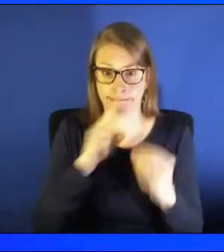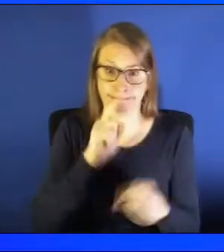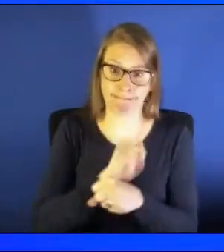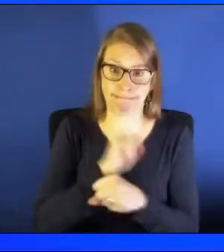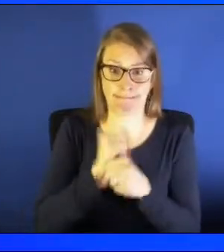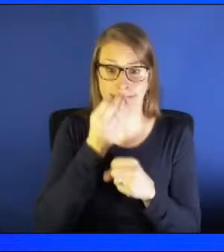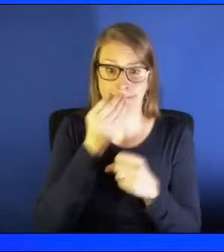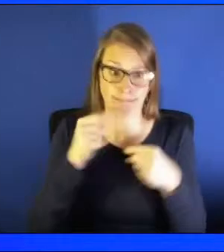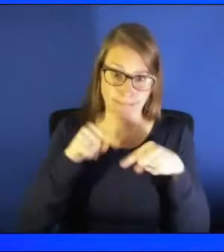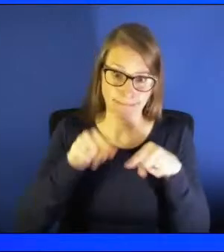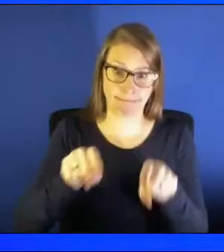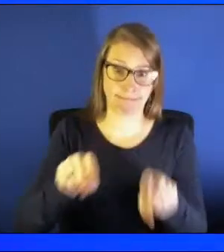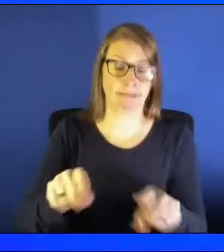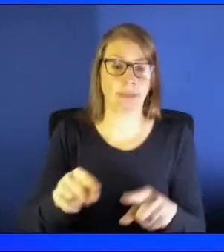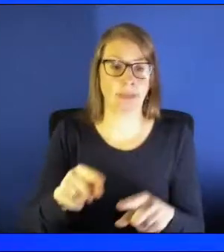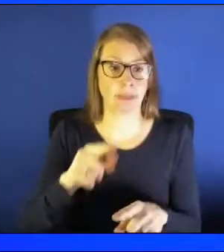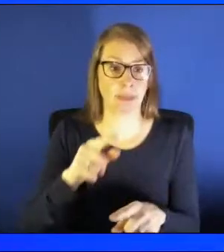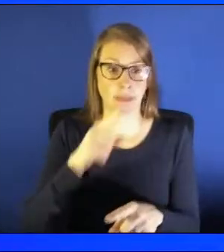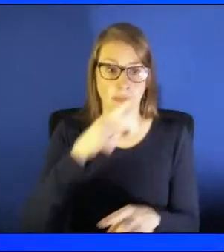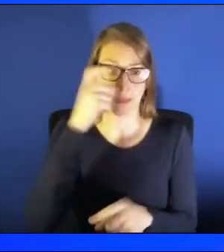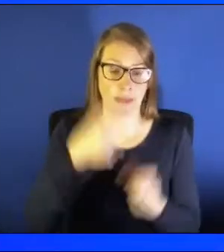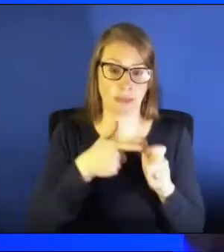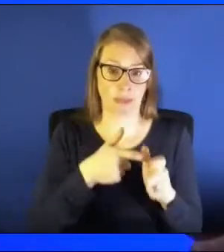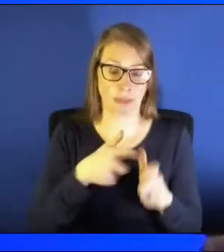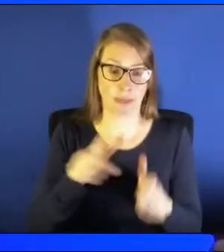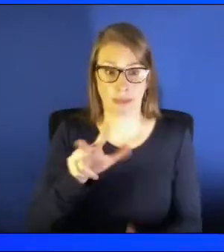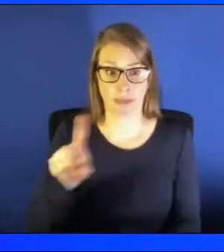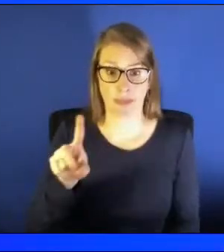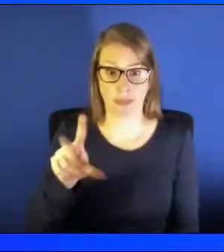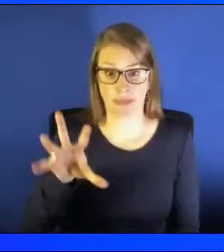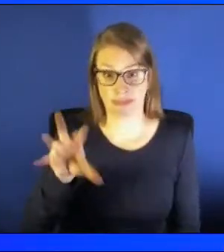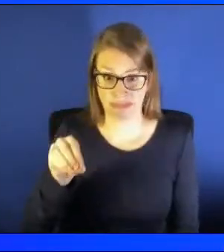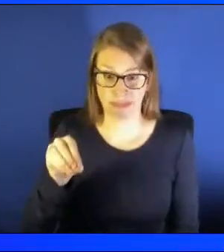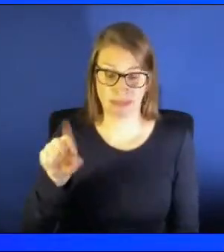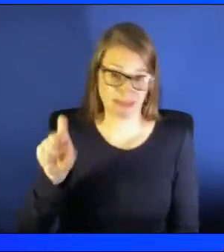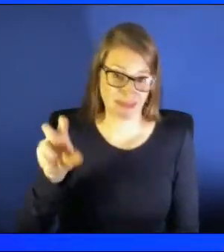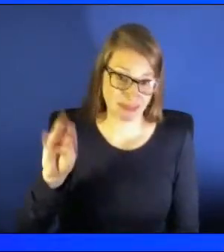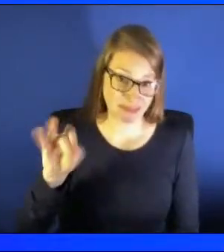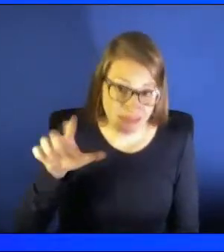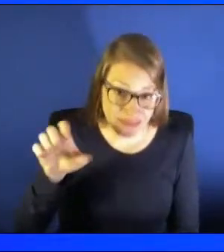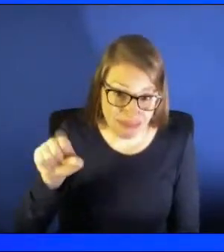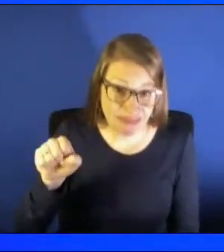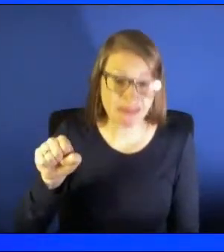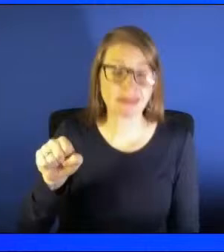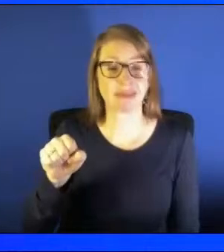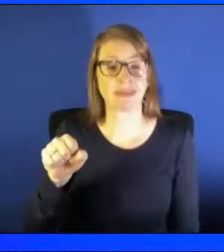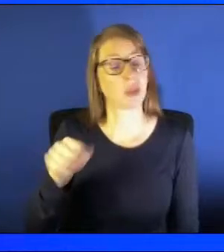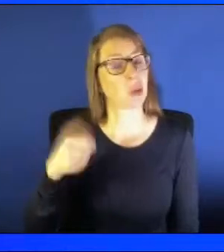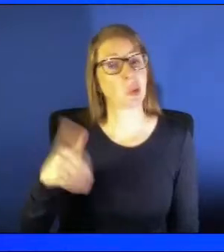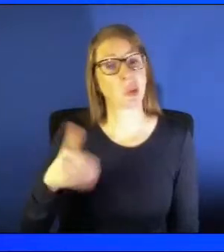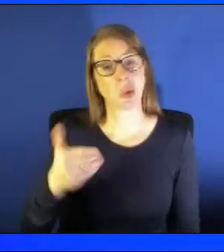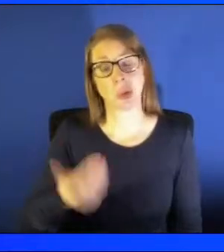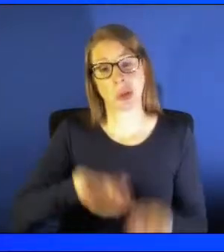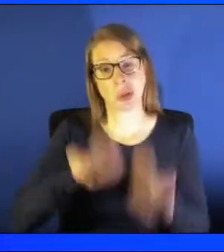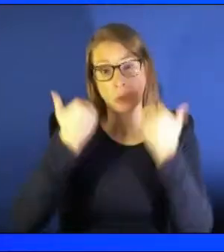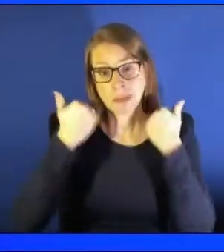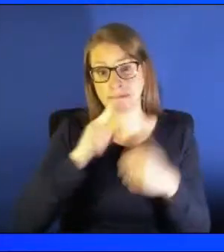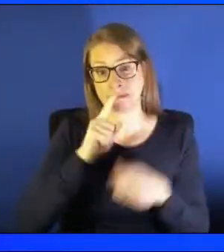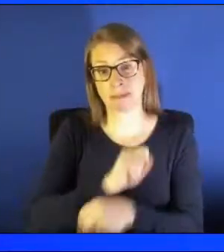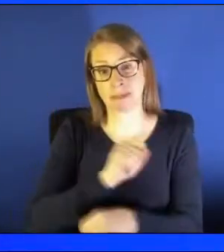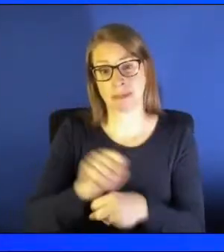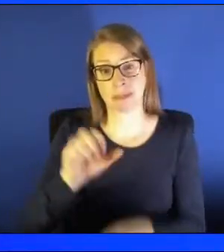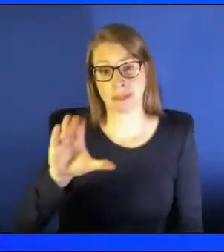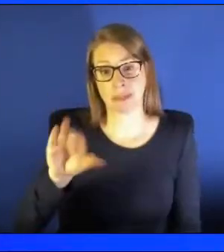just because when you're running 31, 50, 100 miles, you just have to take in real calories. So it's a lot of